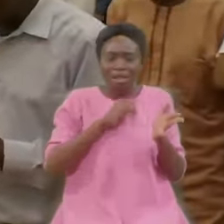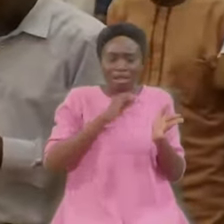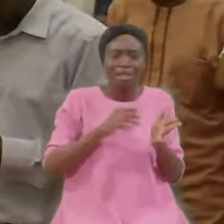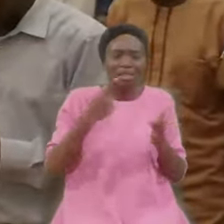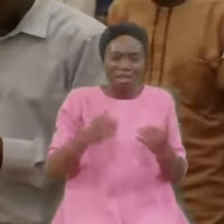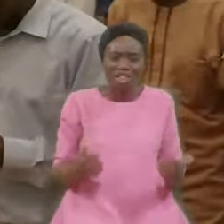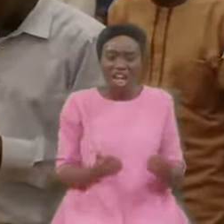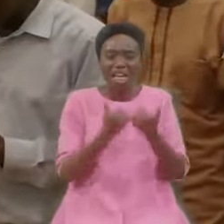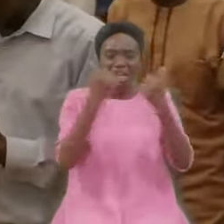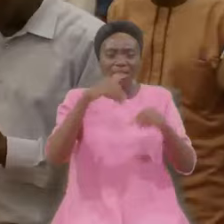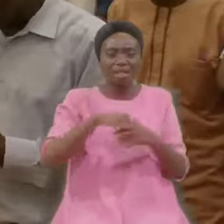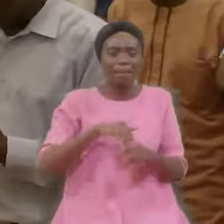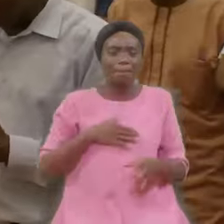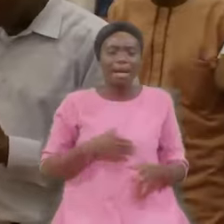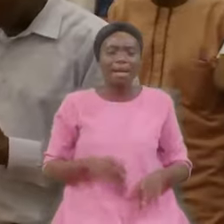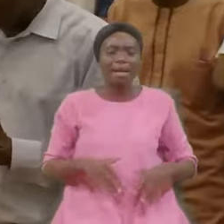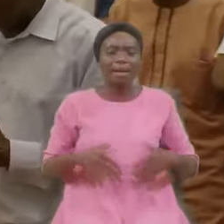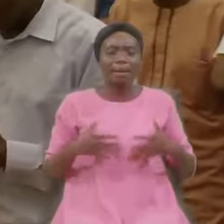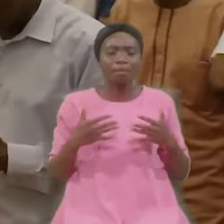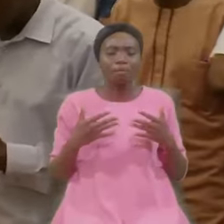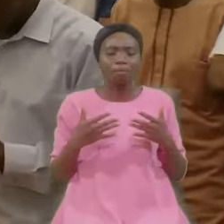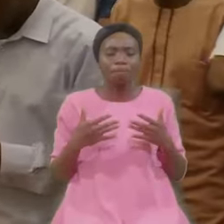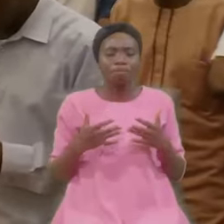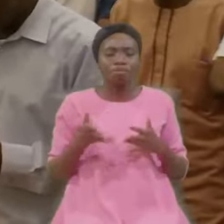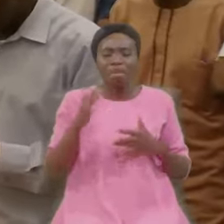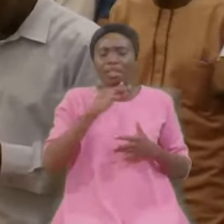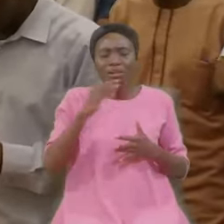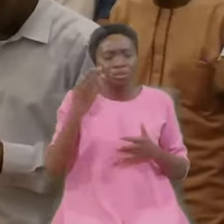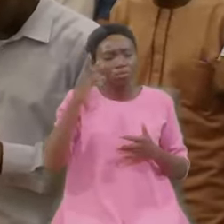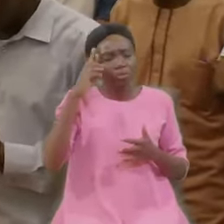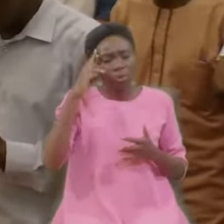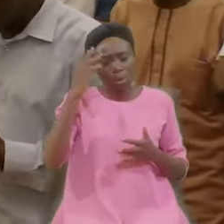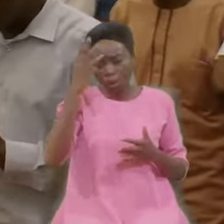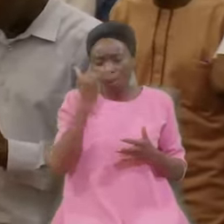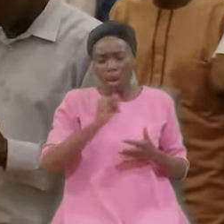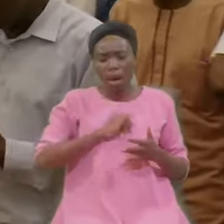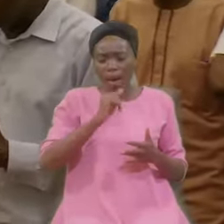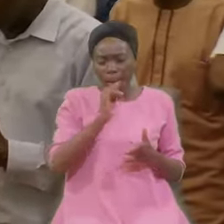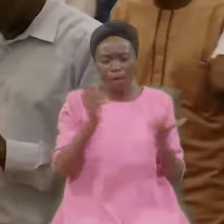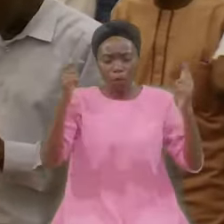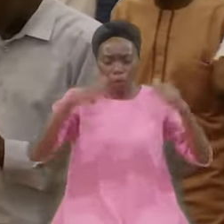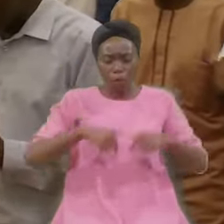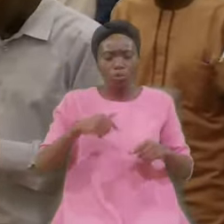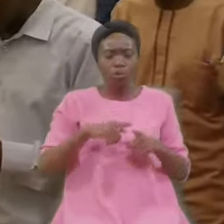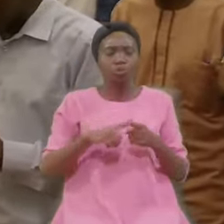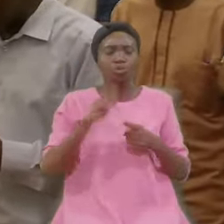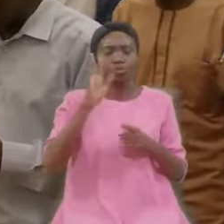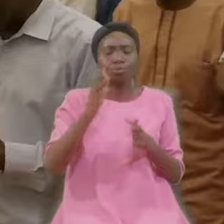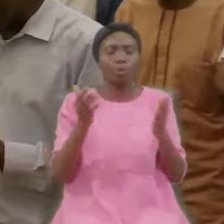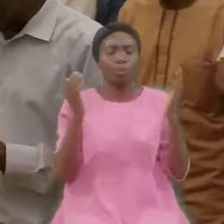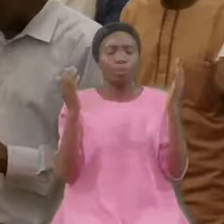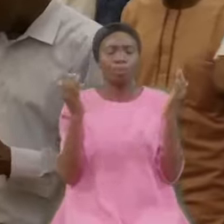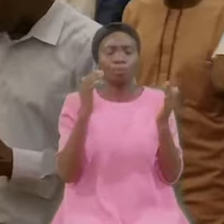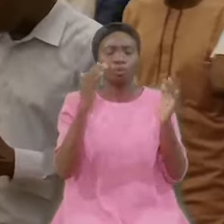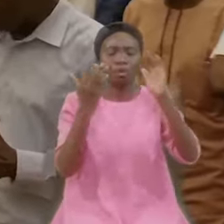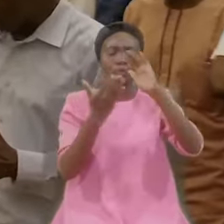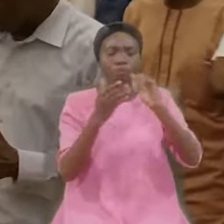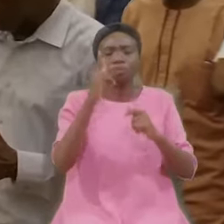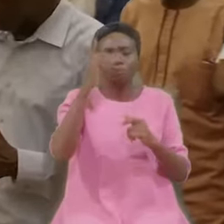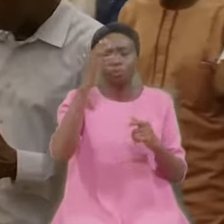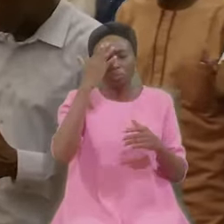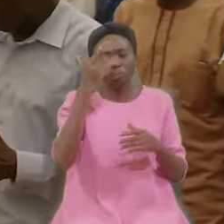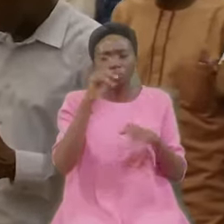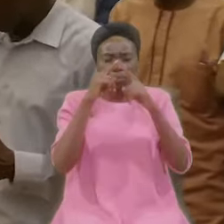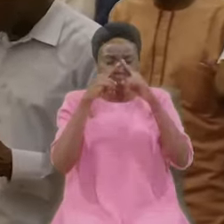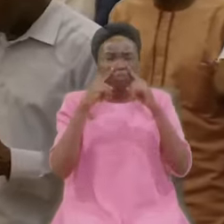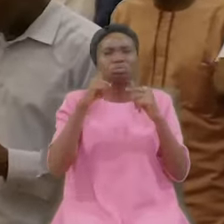is the challenge in my life. There's a reason why I have come into your presence, oh Lord. You know my tears. You